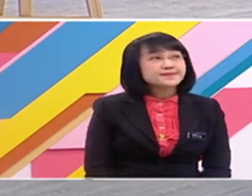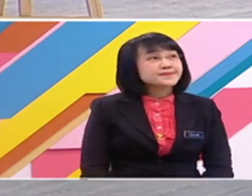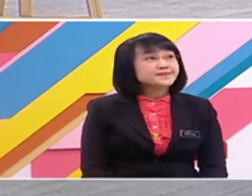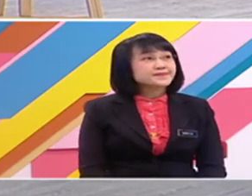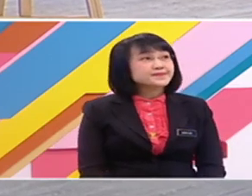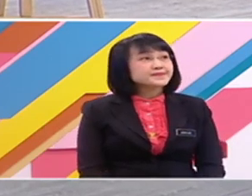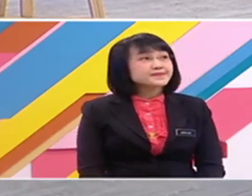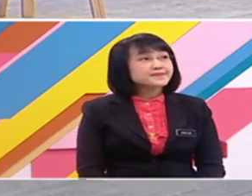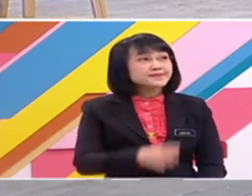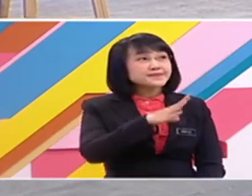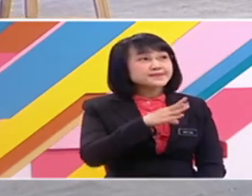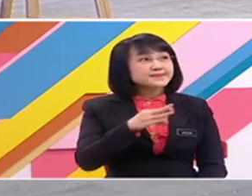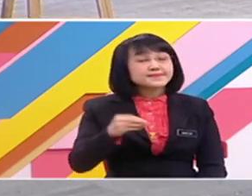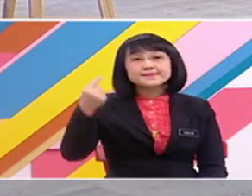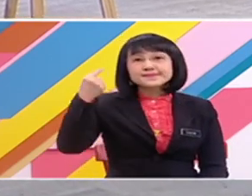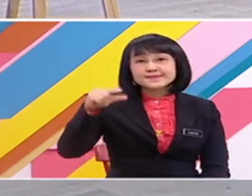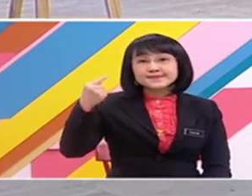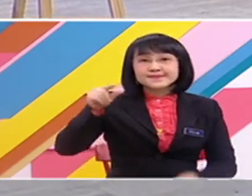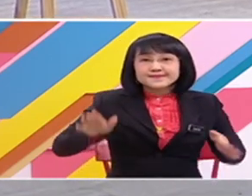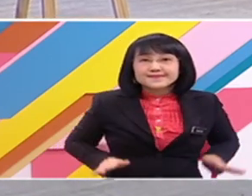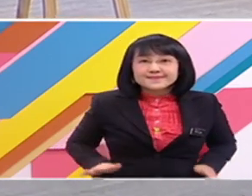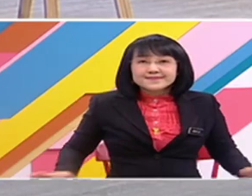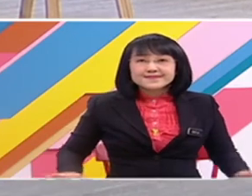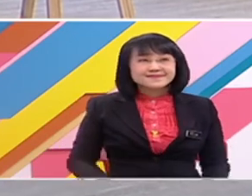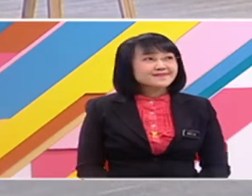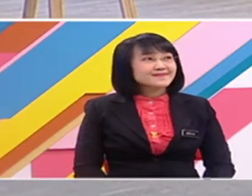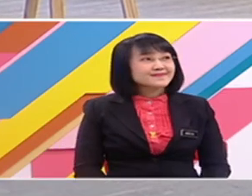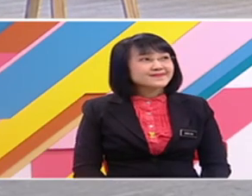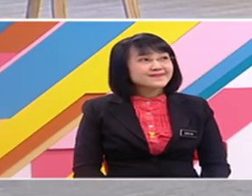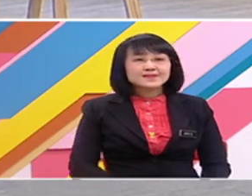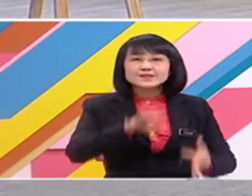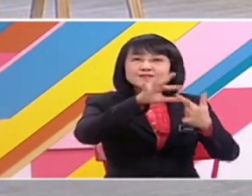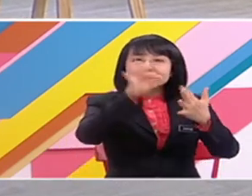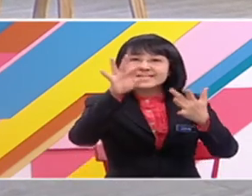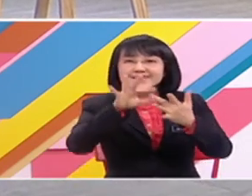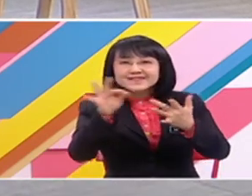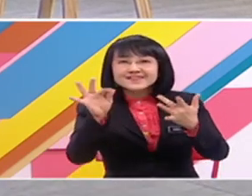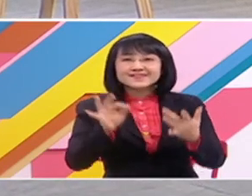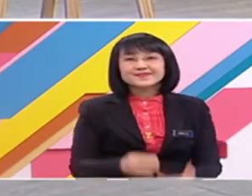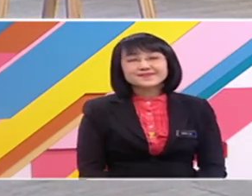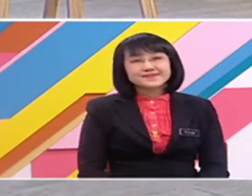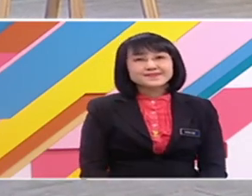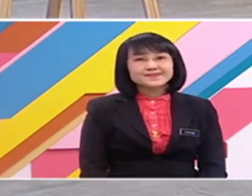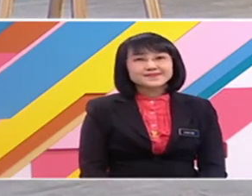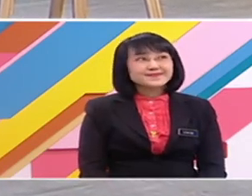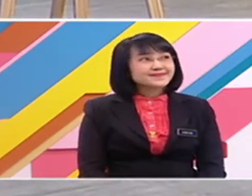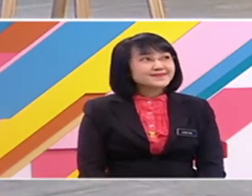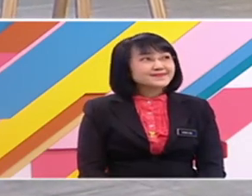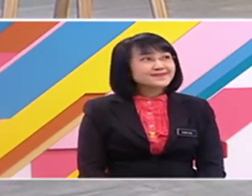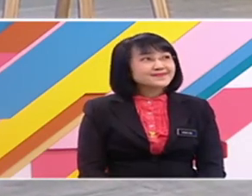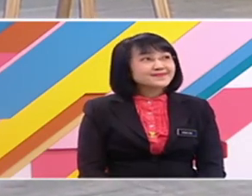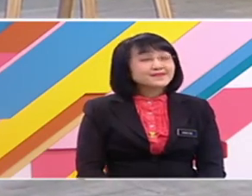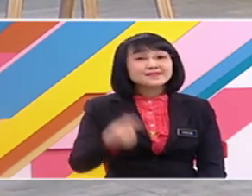blouse, and a green skirt. Okay, so I'll take this out. And then also, kids, a